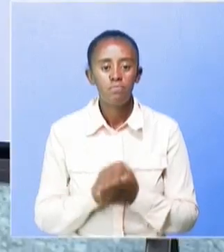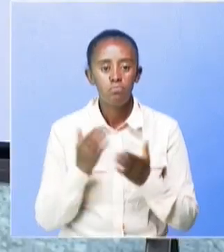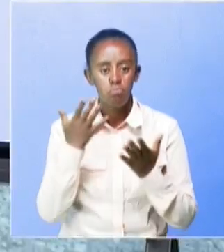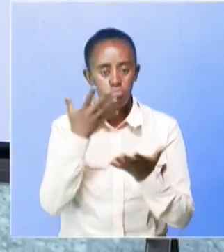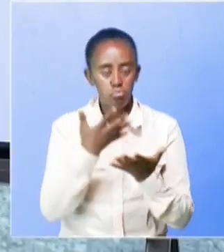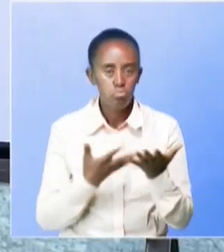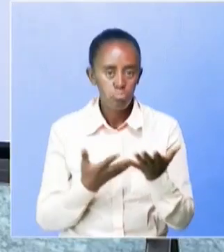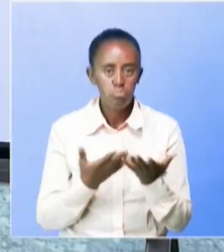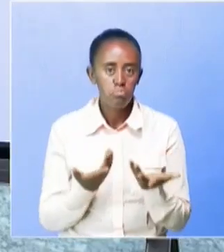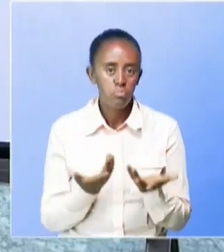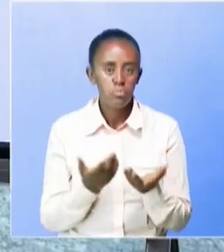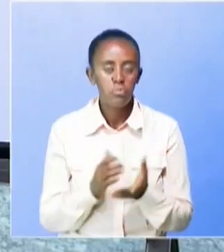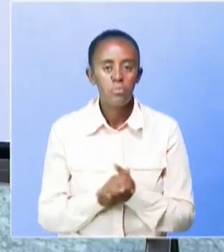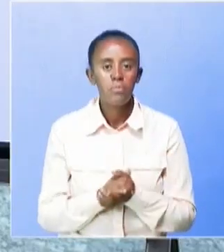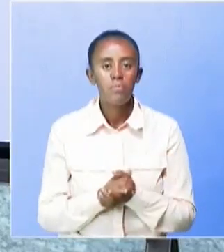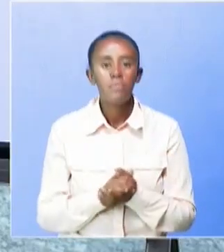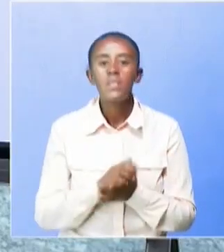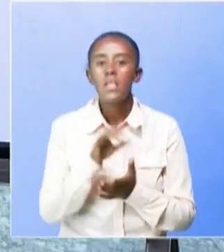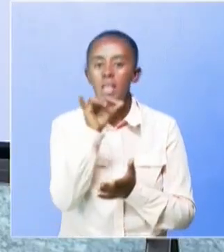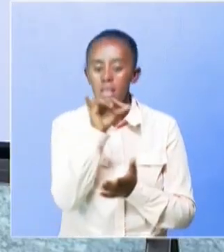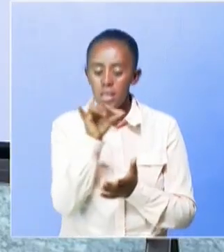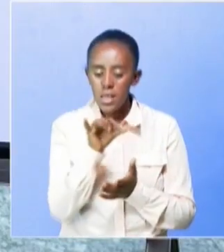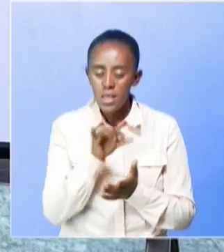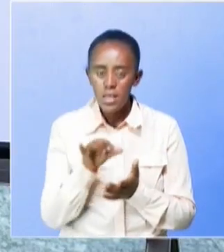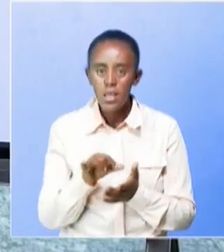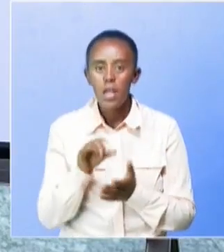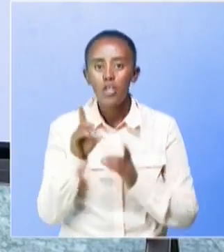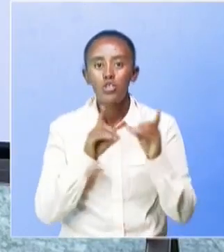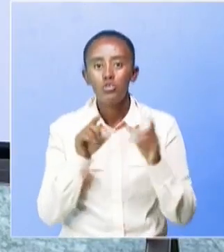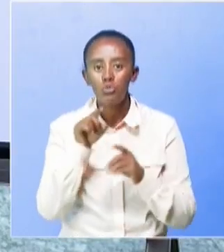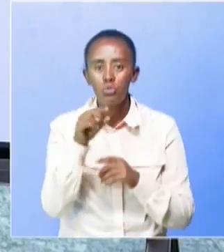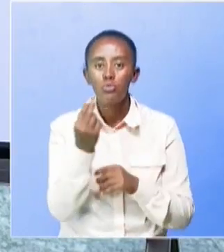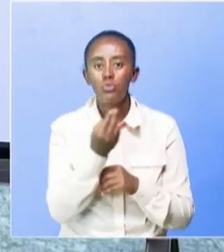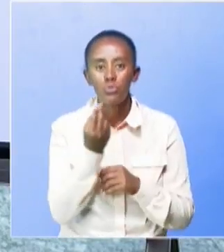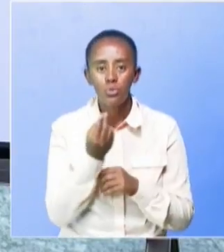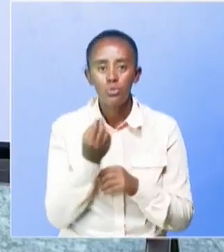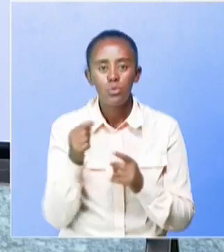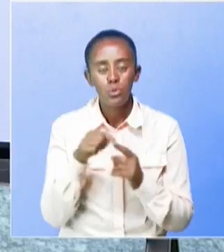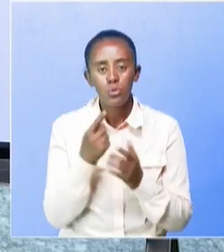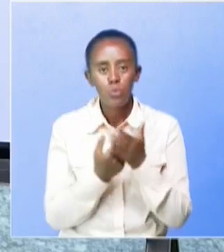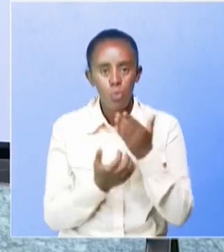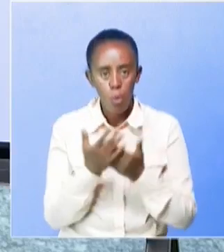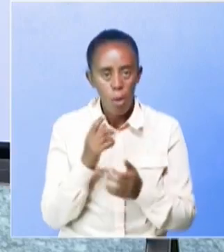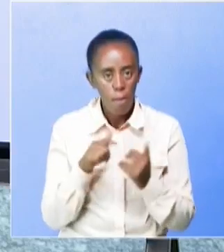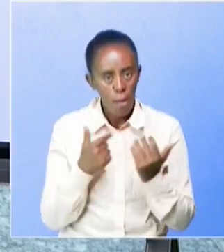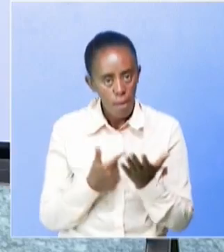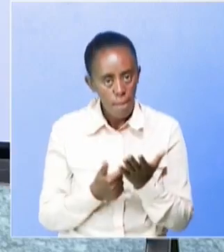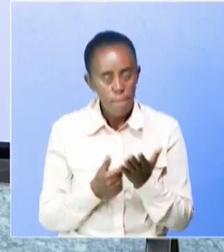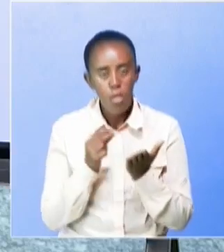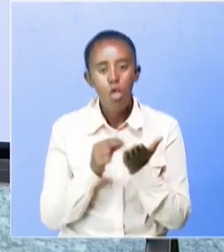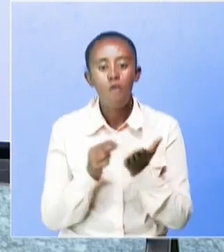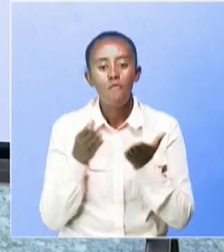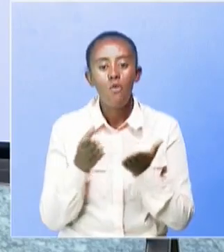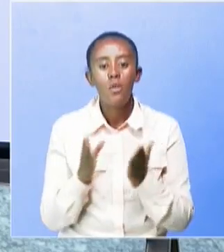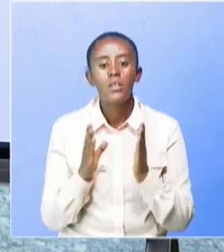So, what synonyms did you use to talk about